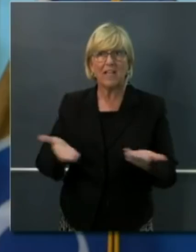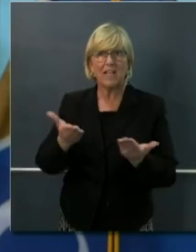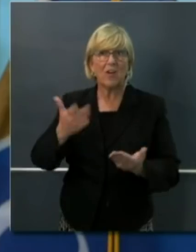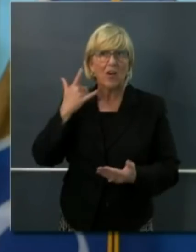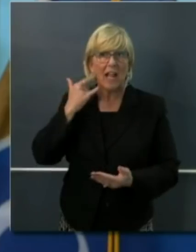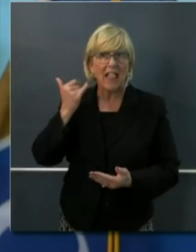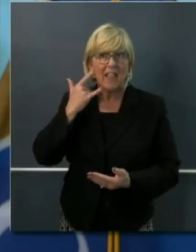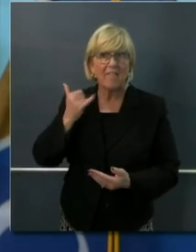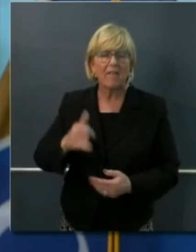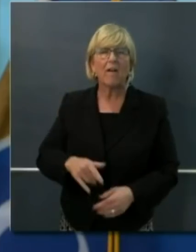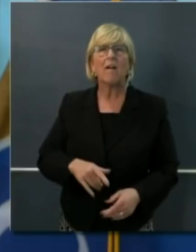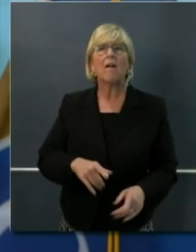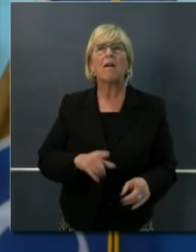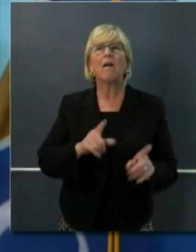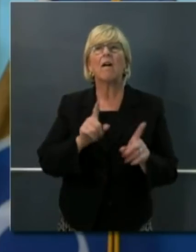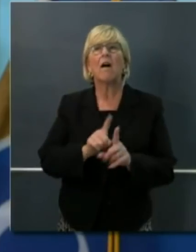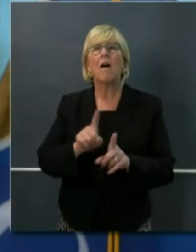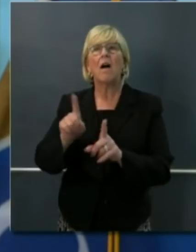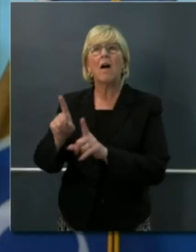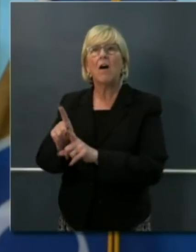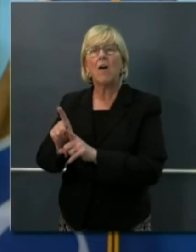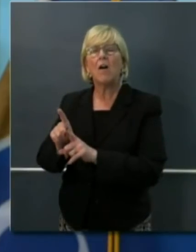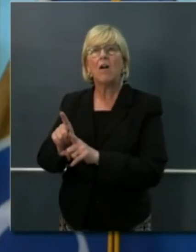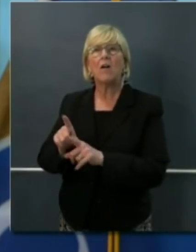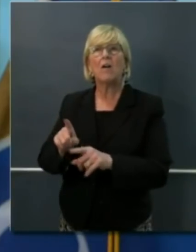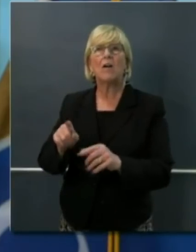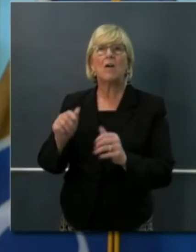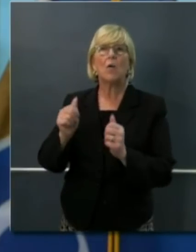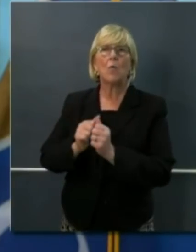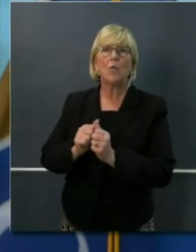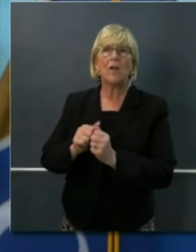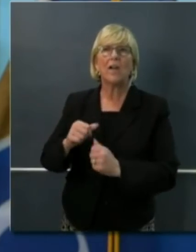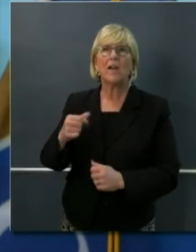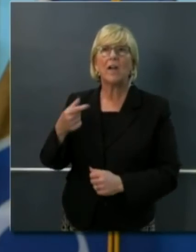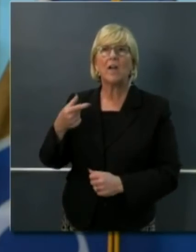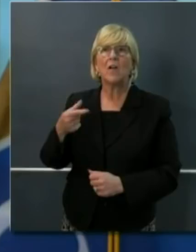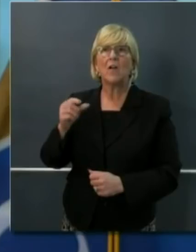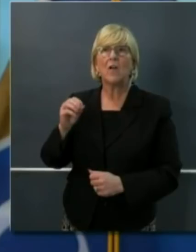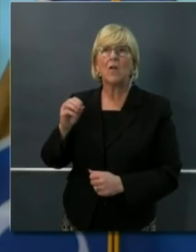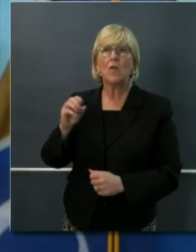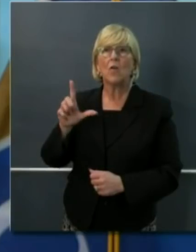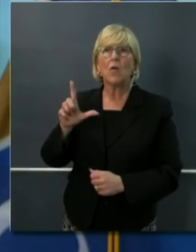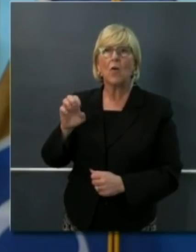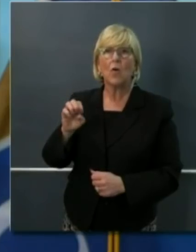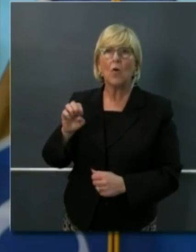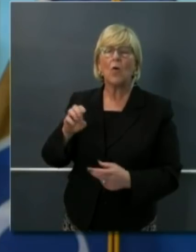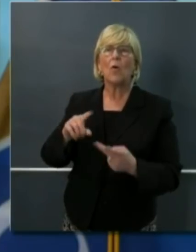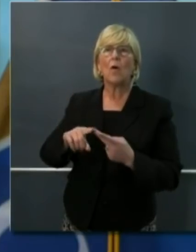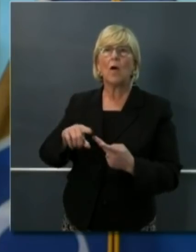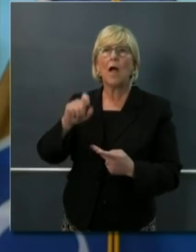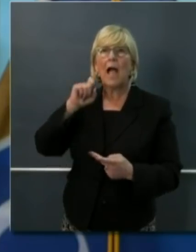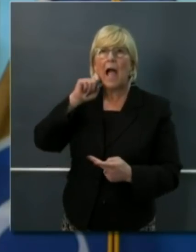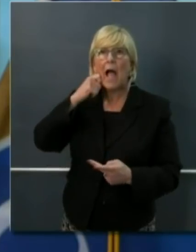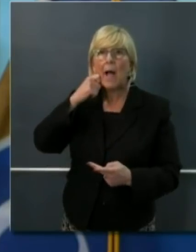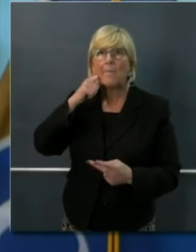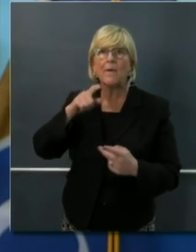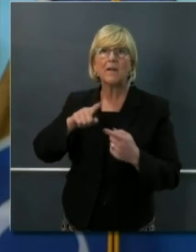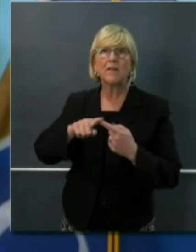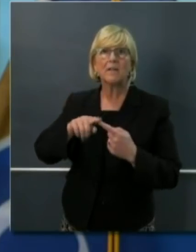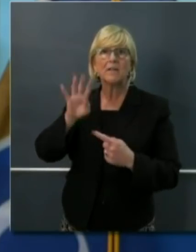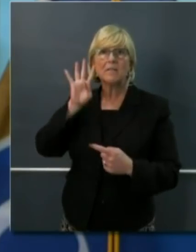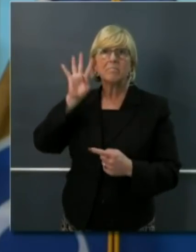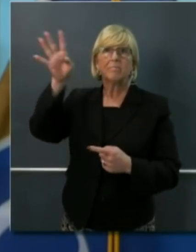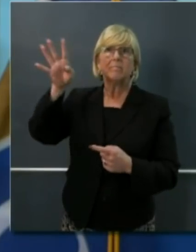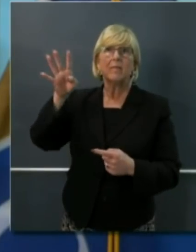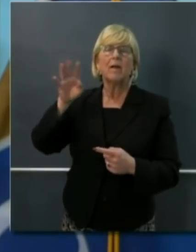you mentioned in the past a collaboration between Google and Apple and the idea of developing a smartphone app for kind of automatic instantaneous